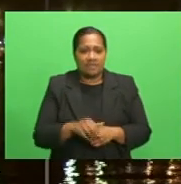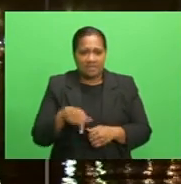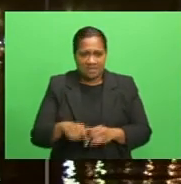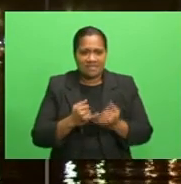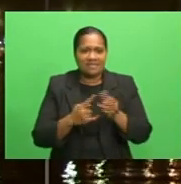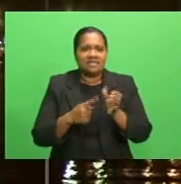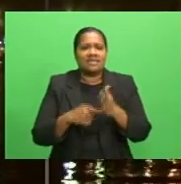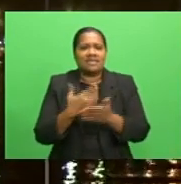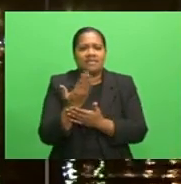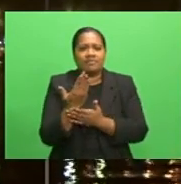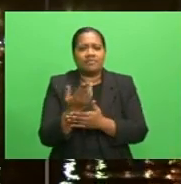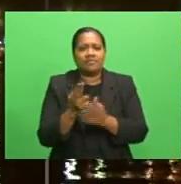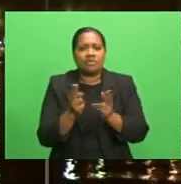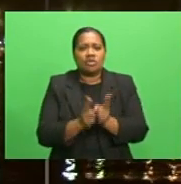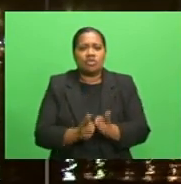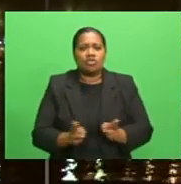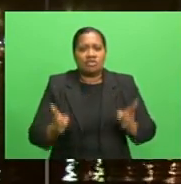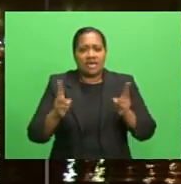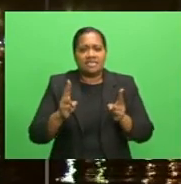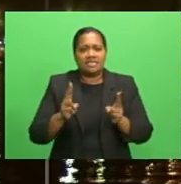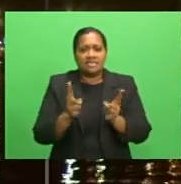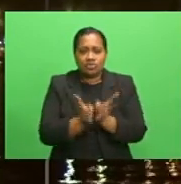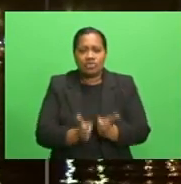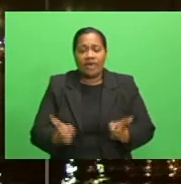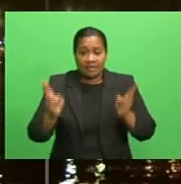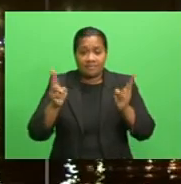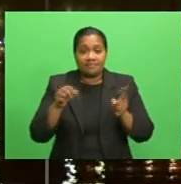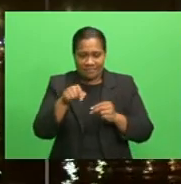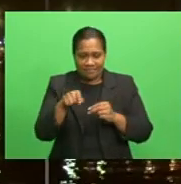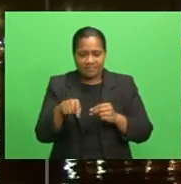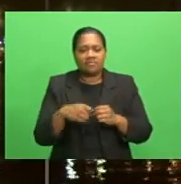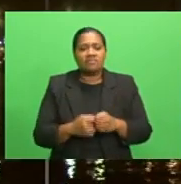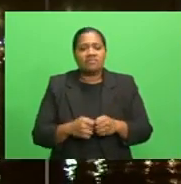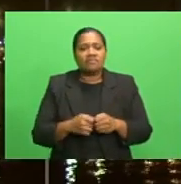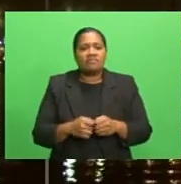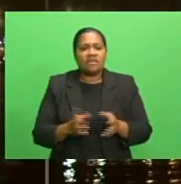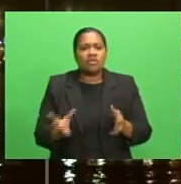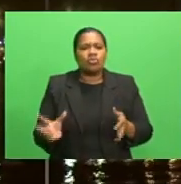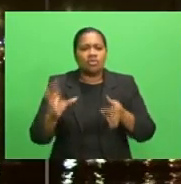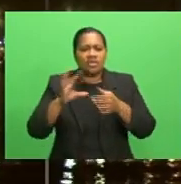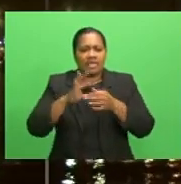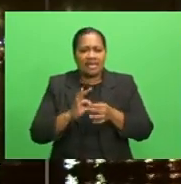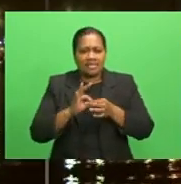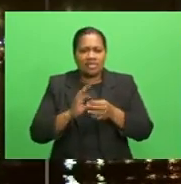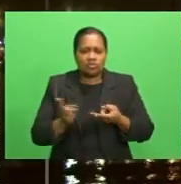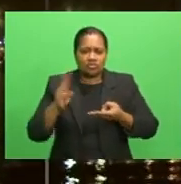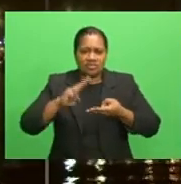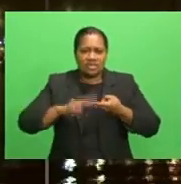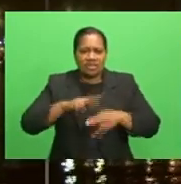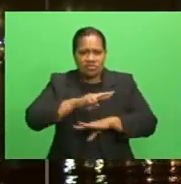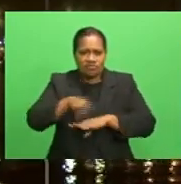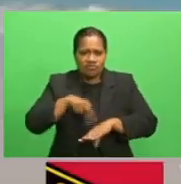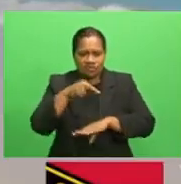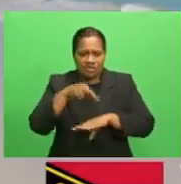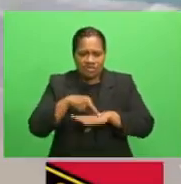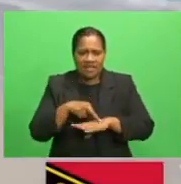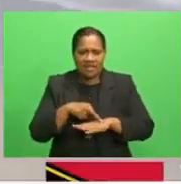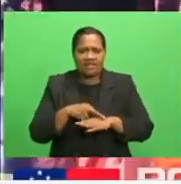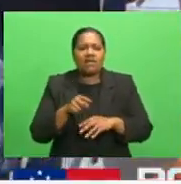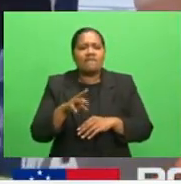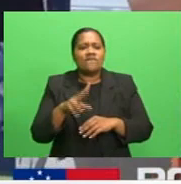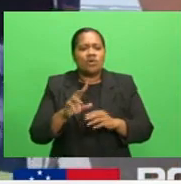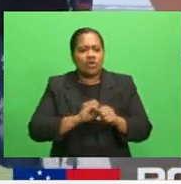Nations Pacific Office has announced the concert aims to unite the region in its fight against COVID-19. The concert that will air